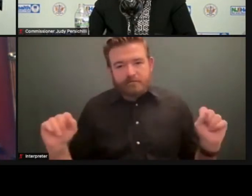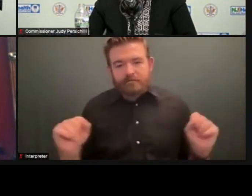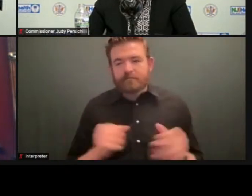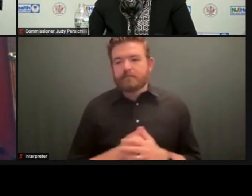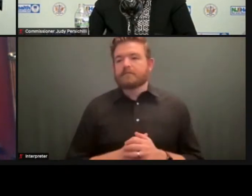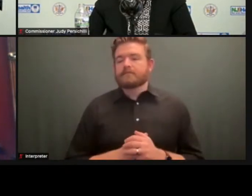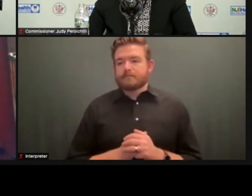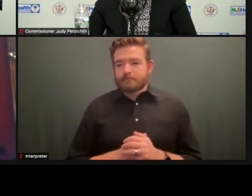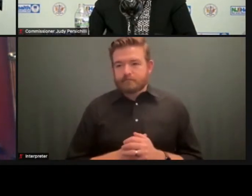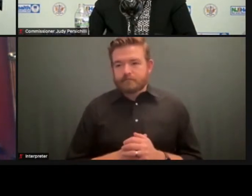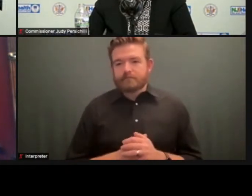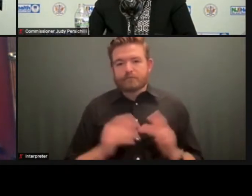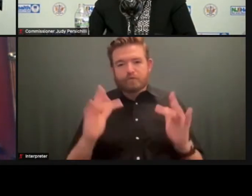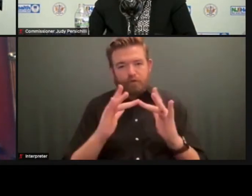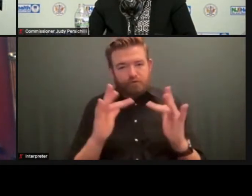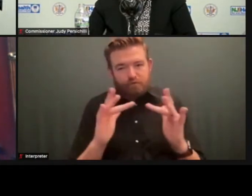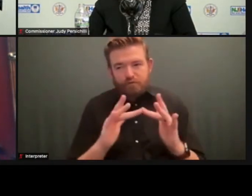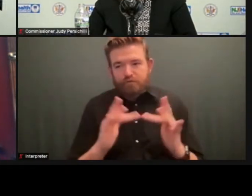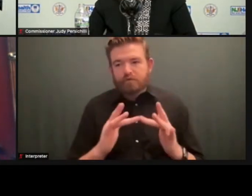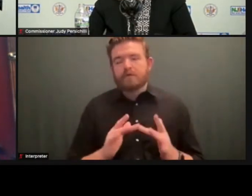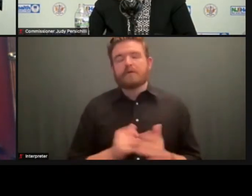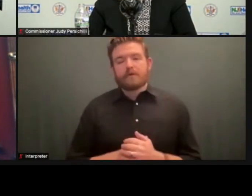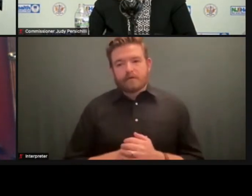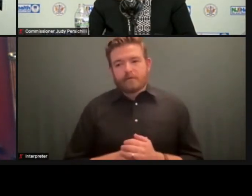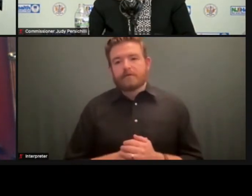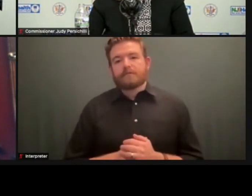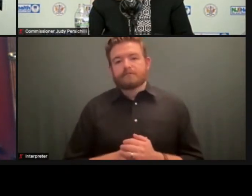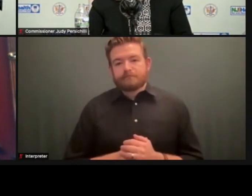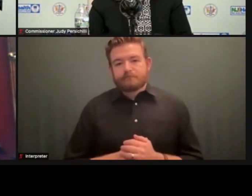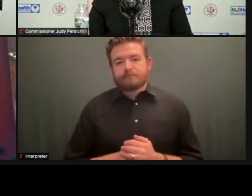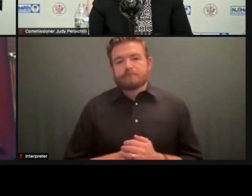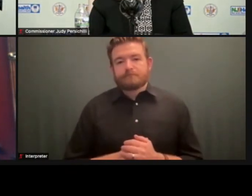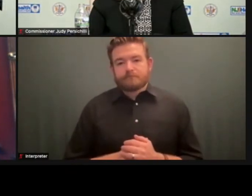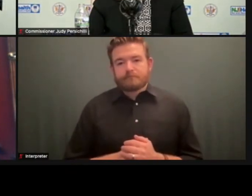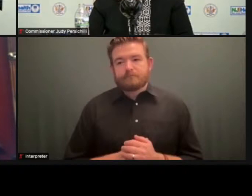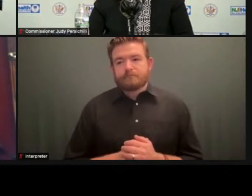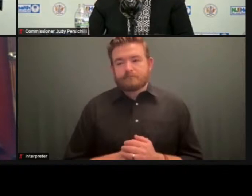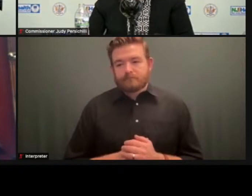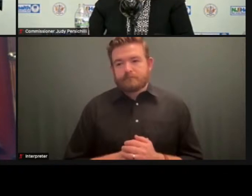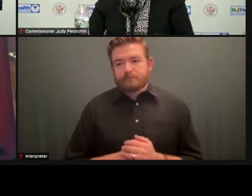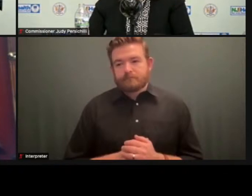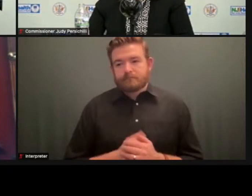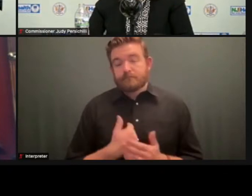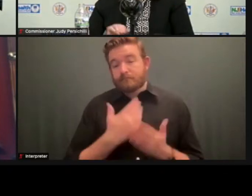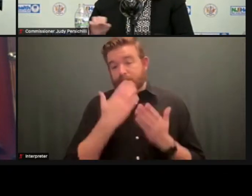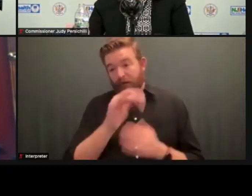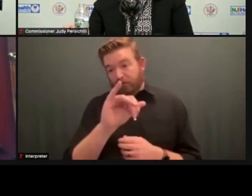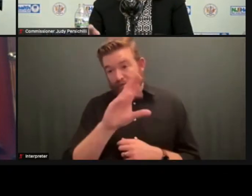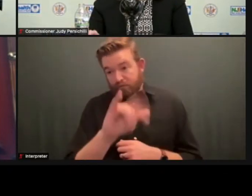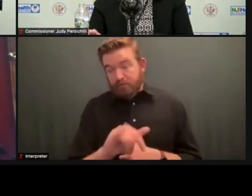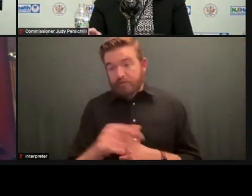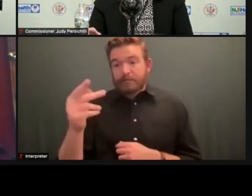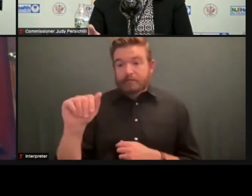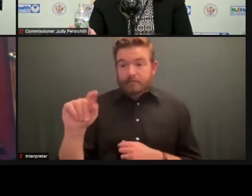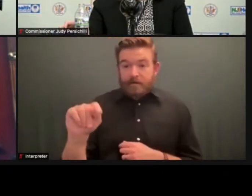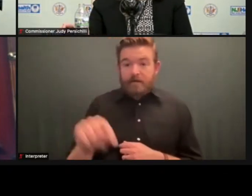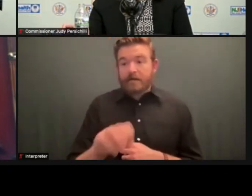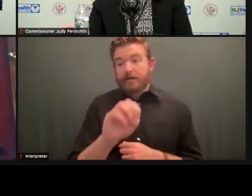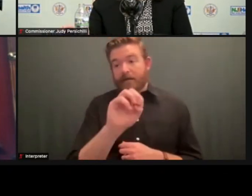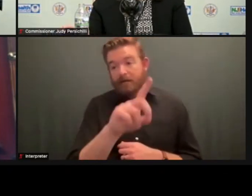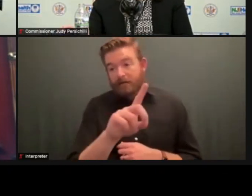that. With that, I want to thank on behalf of Judy, Pat, Ed, Paramount, the rest of the team,